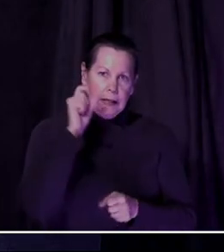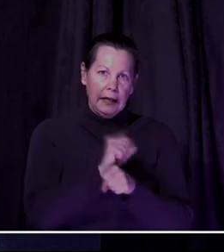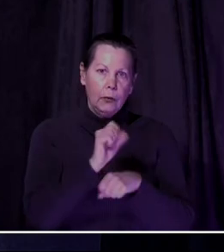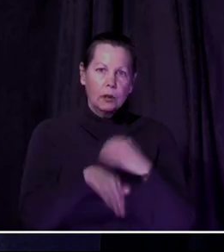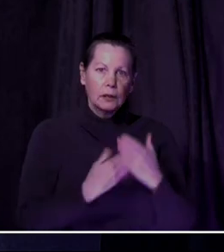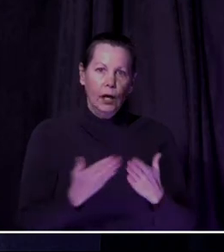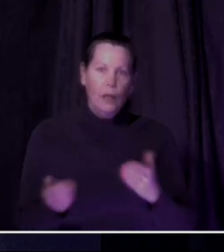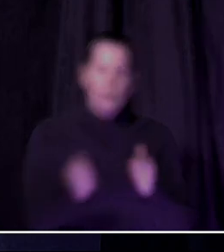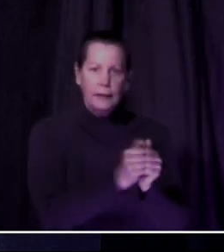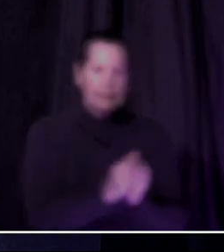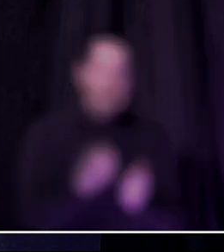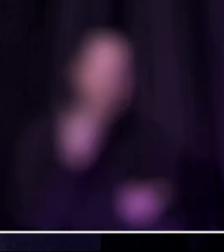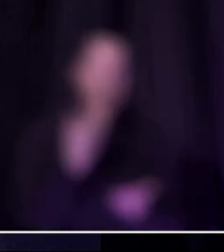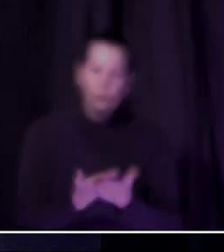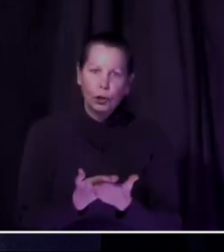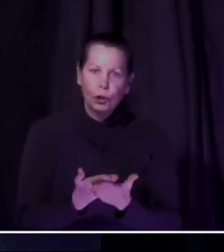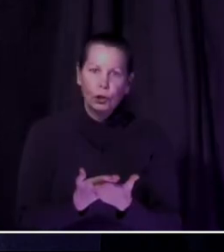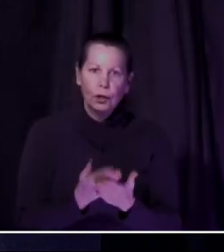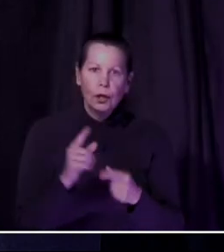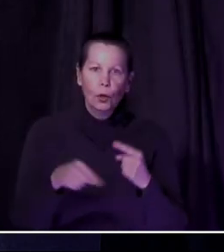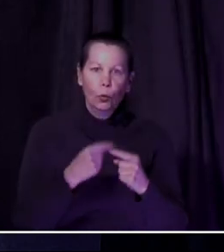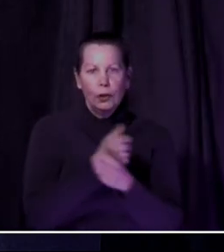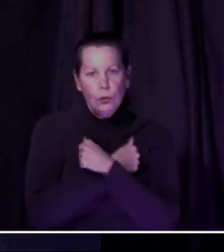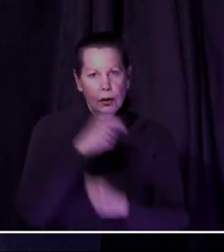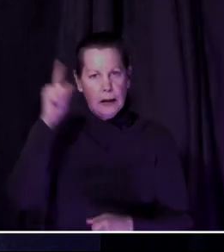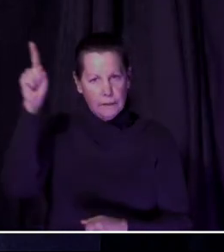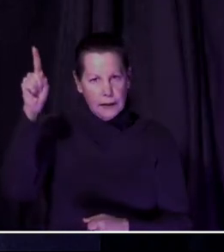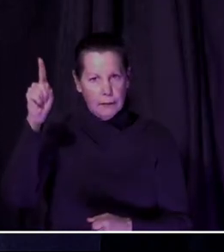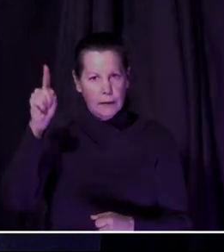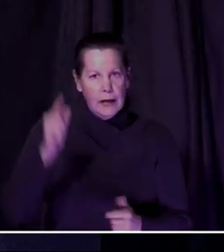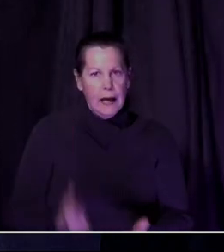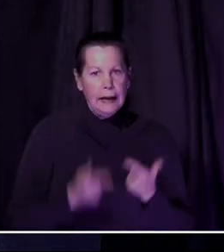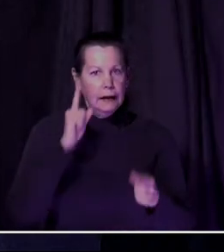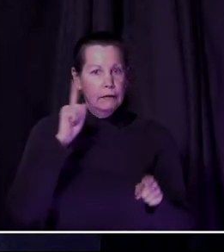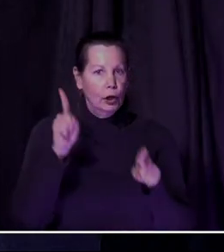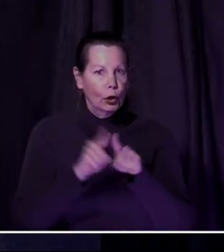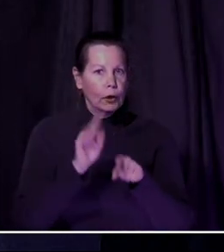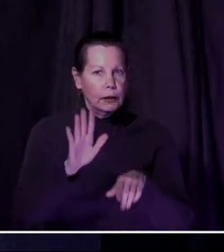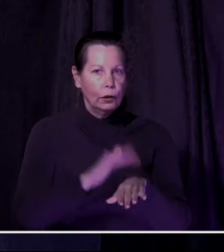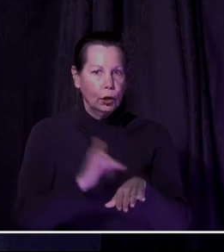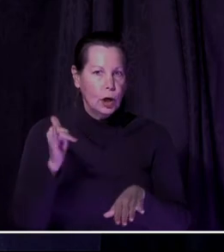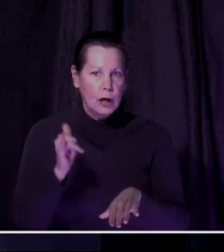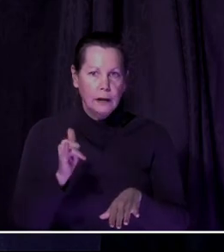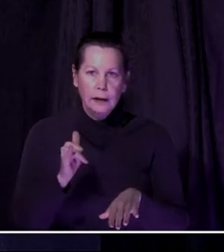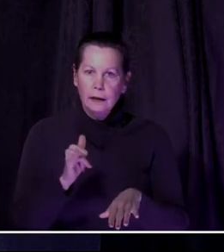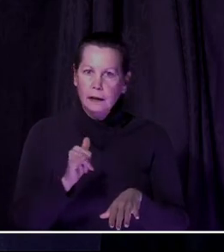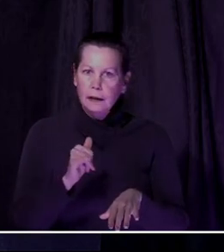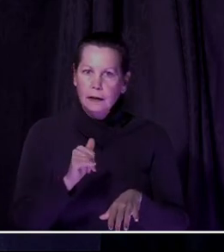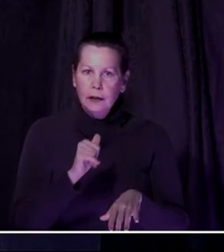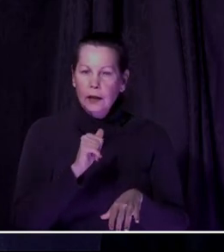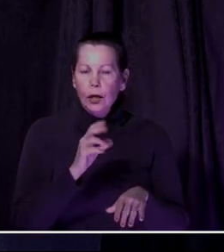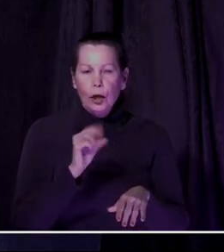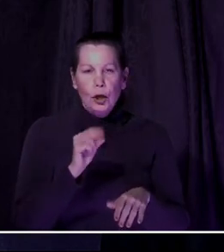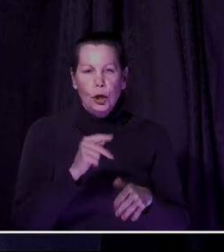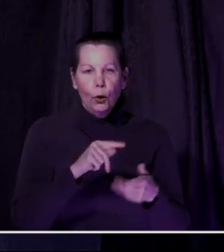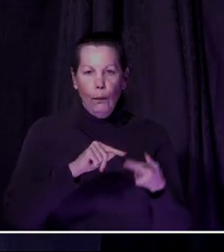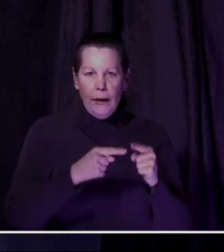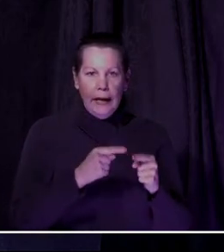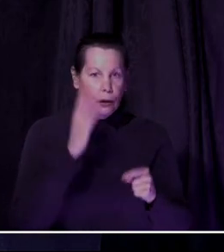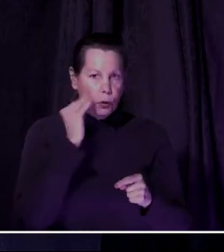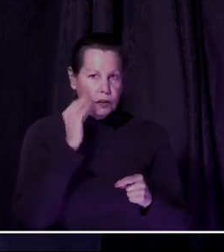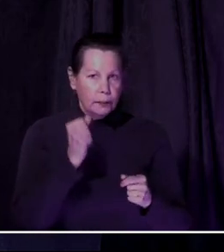things together for good when you love him and live according to your calling. No pain or experience is wasted.